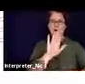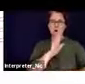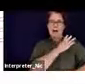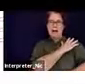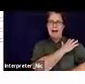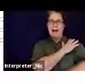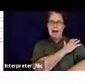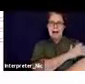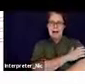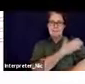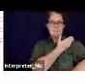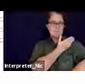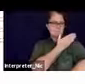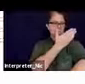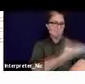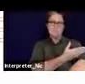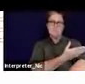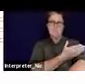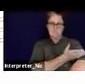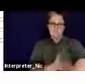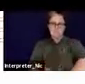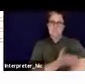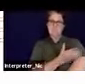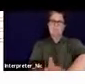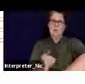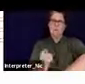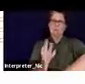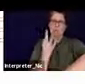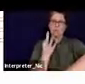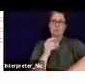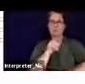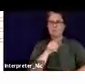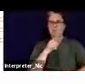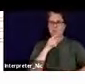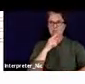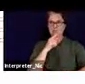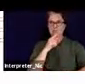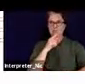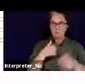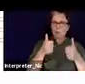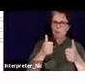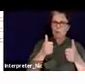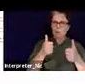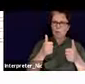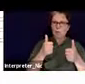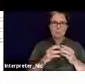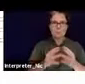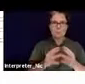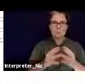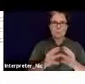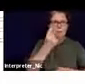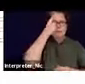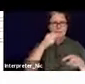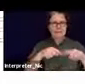her left arm finishes at the elbow. And she says, you know, I'm very good at problem solving, as through my life I've had to come up with alternative